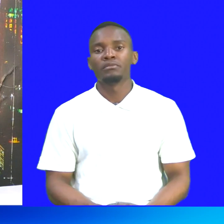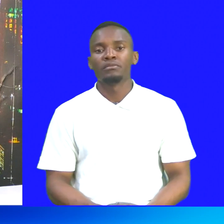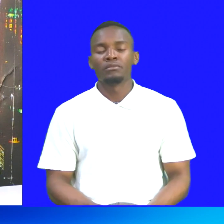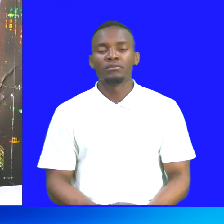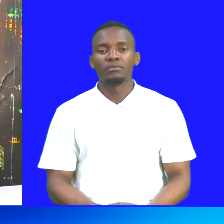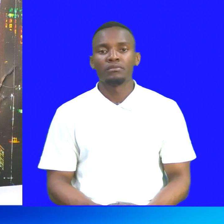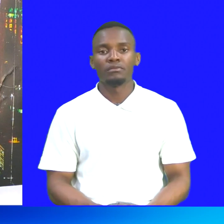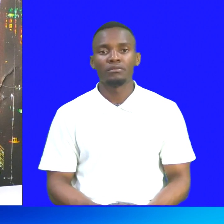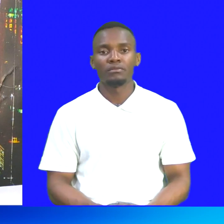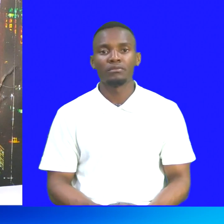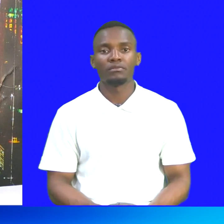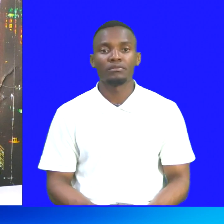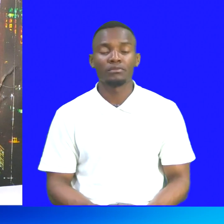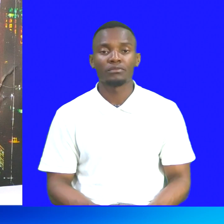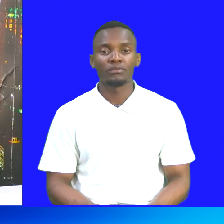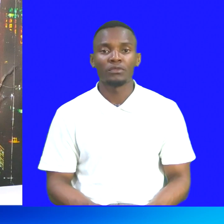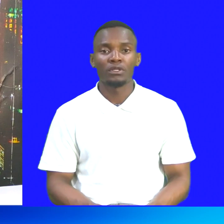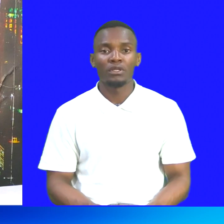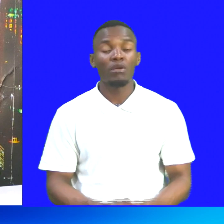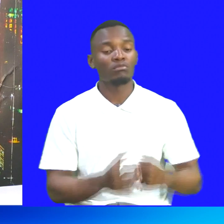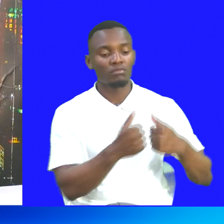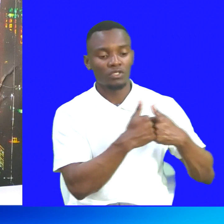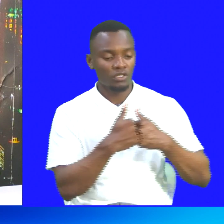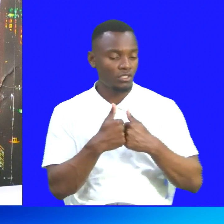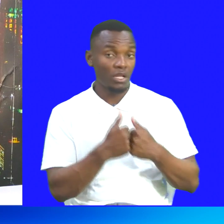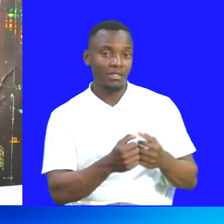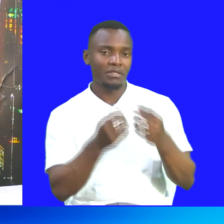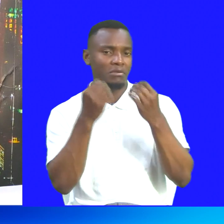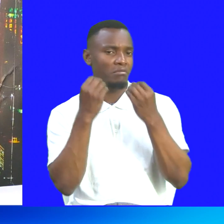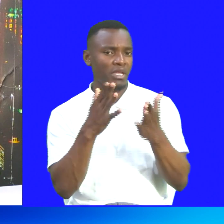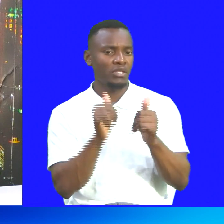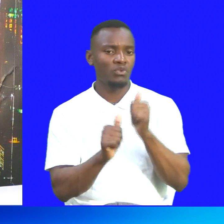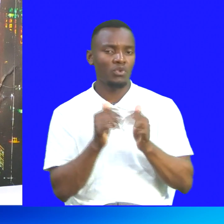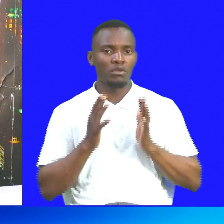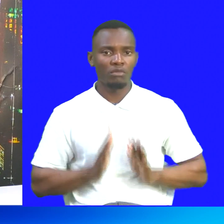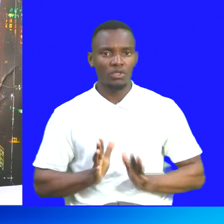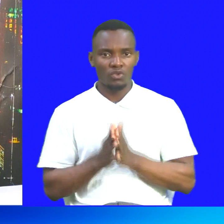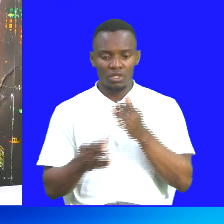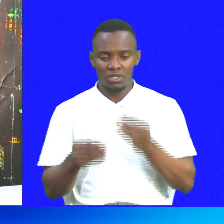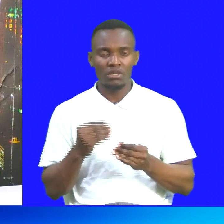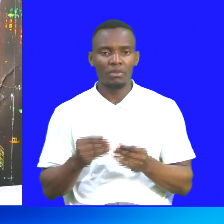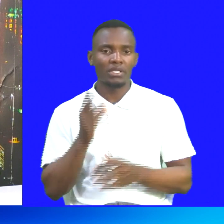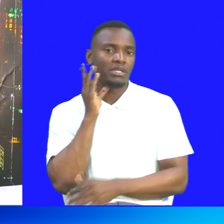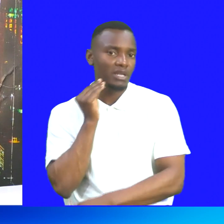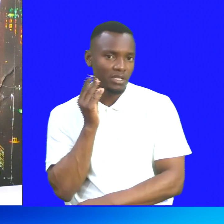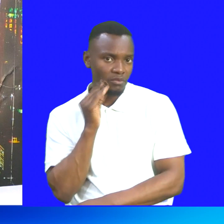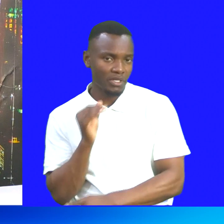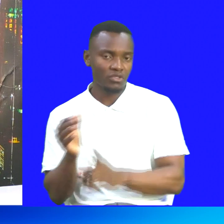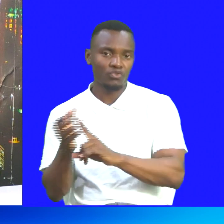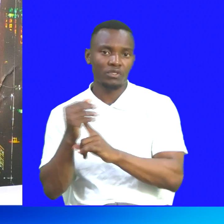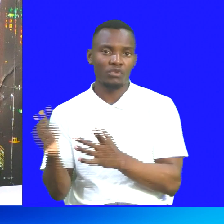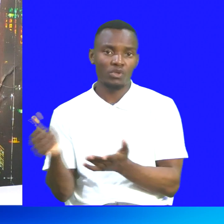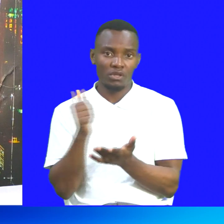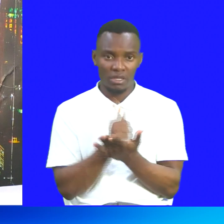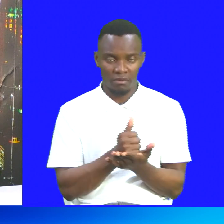get started. There are many challenges that a person with disabilities has to go through to secure